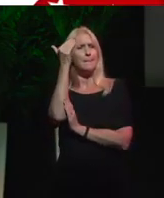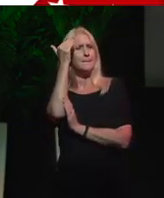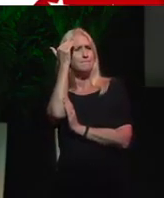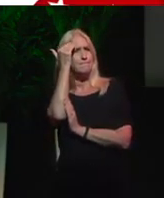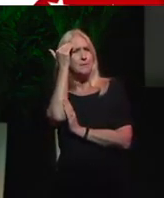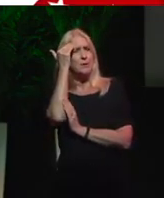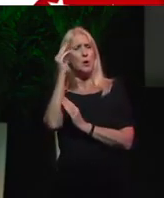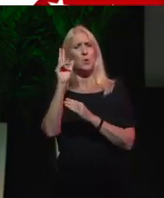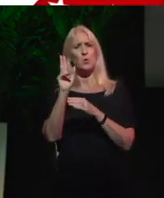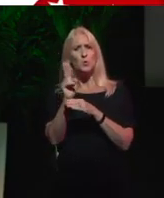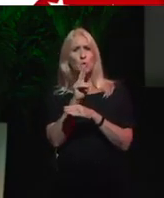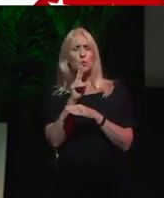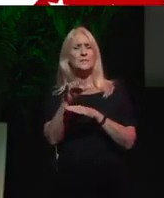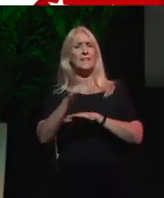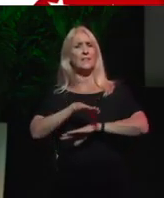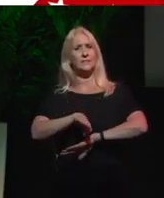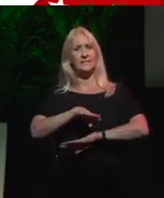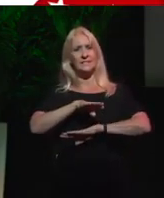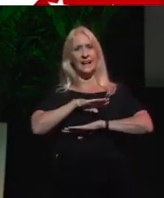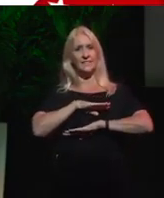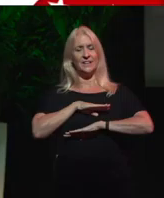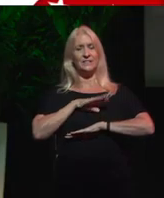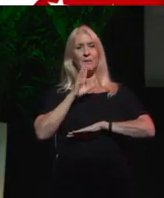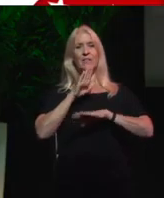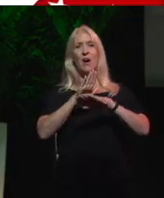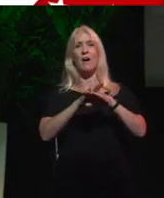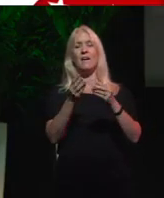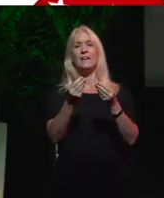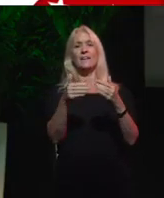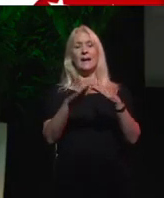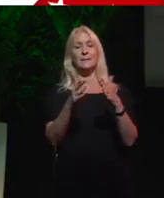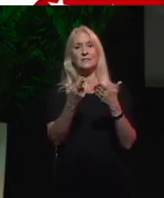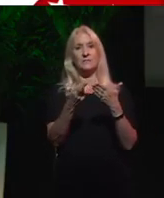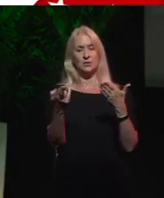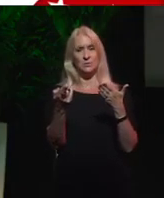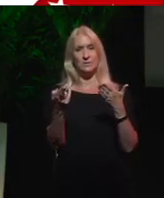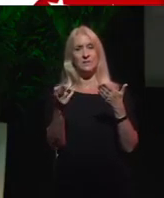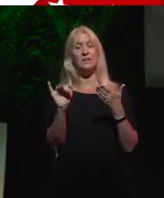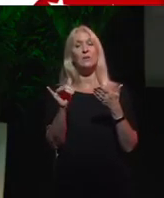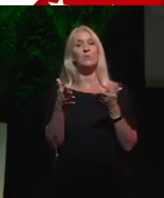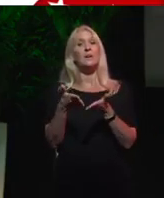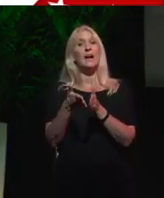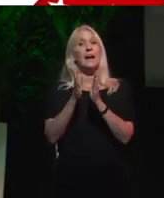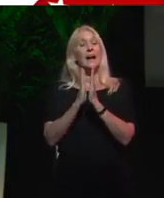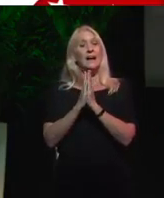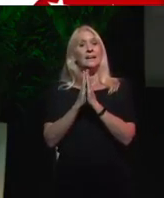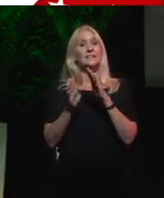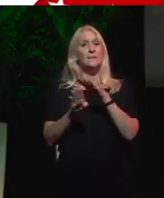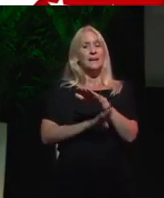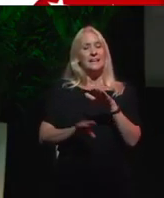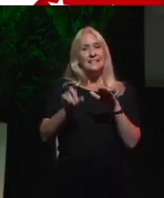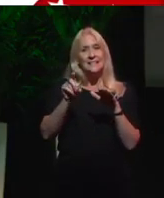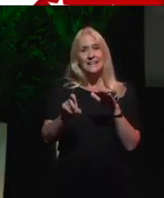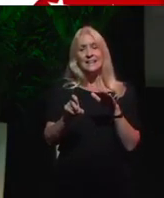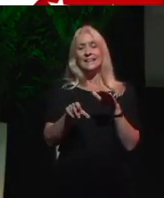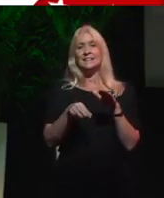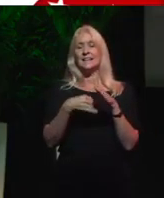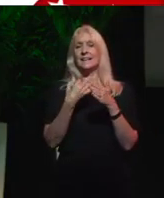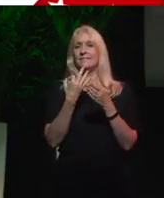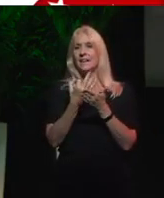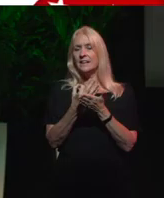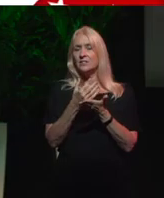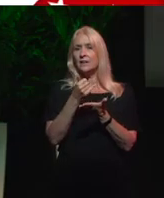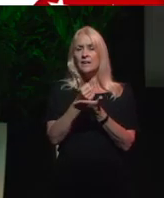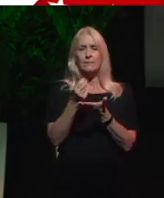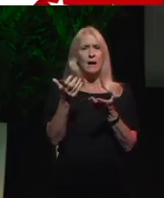their use, and their satisfaction of our on-campus resources. We're asking basic needs and financial health. Again, I want to